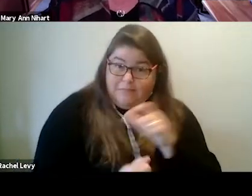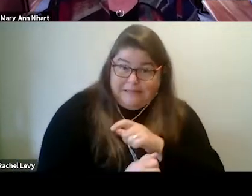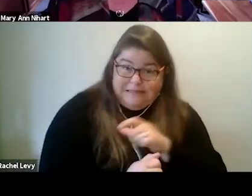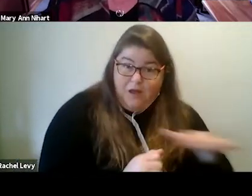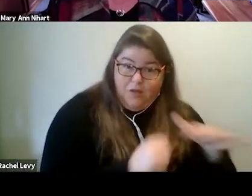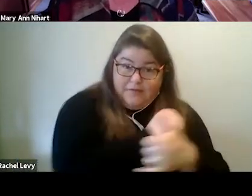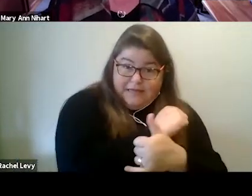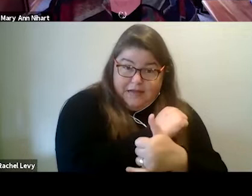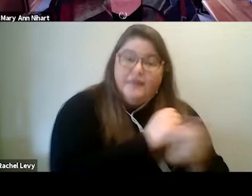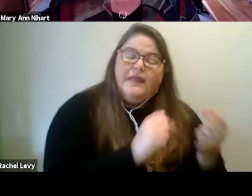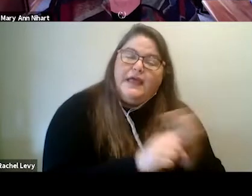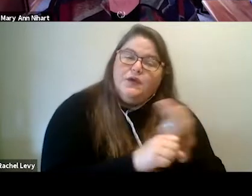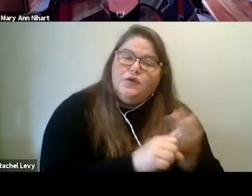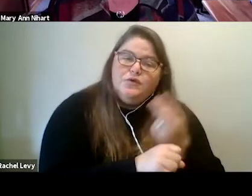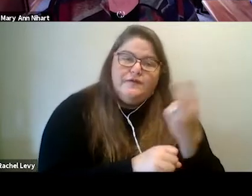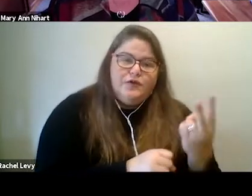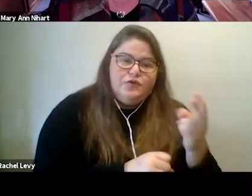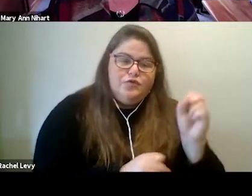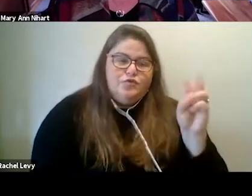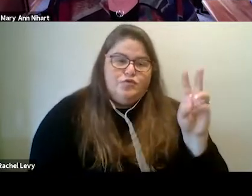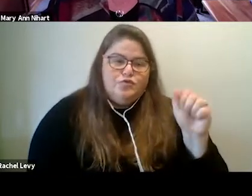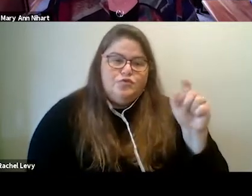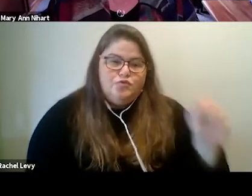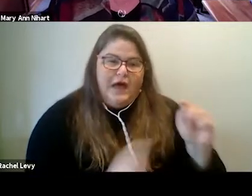that utilizes our 2 SWAT teams.